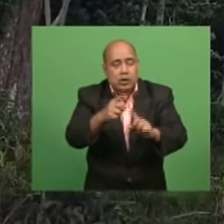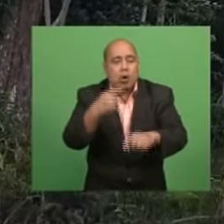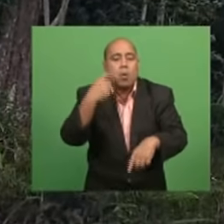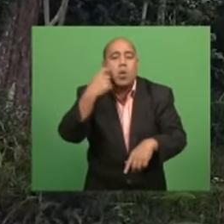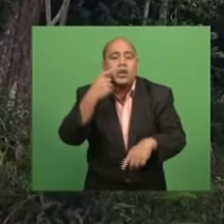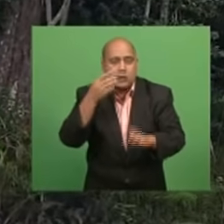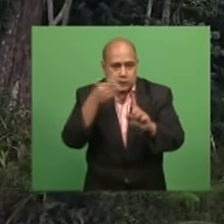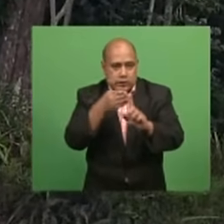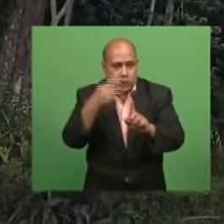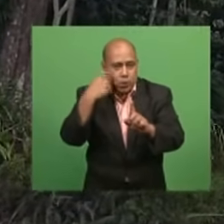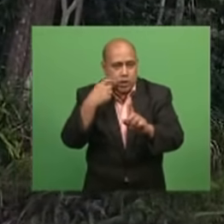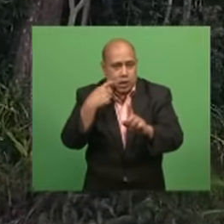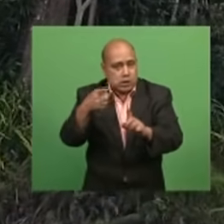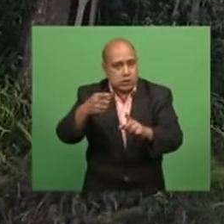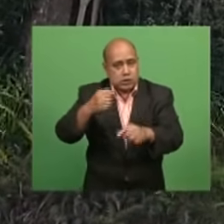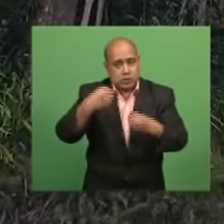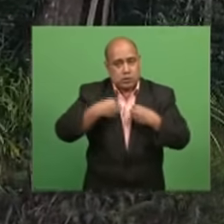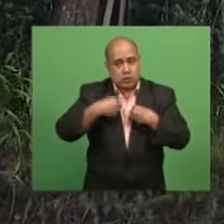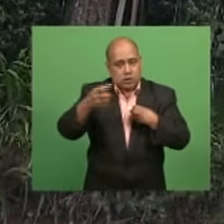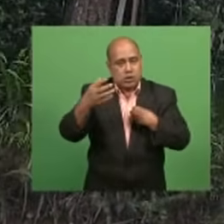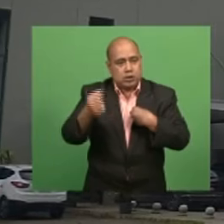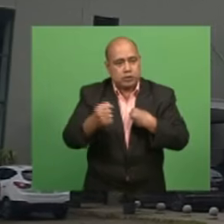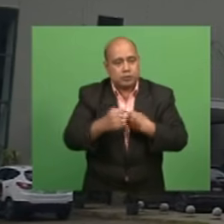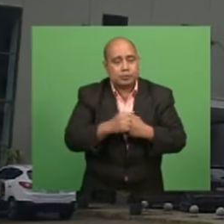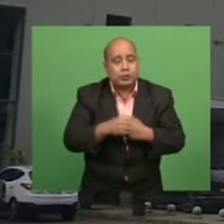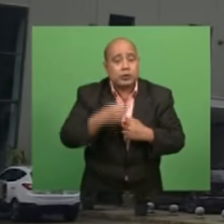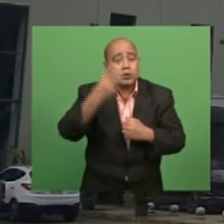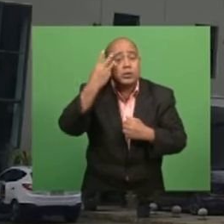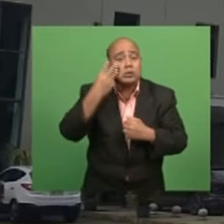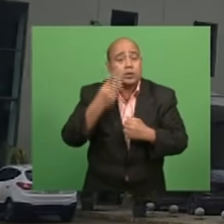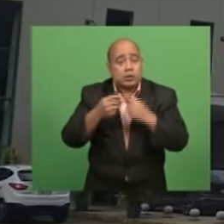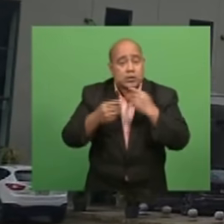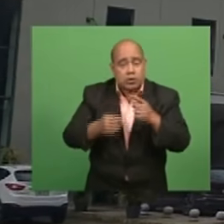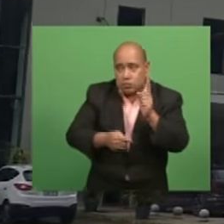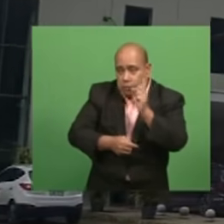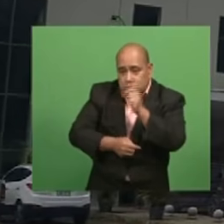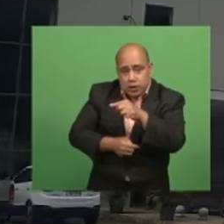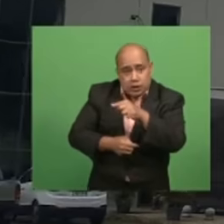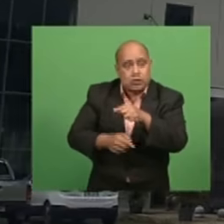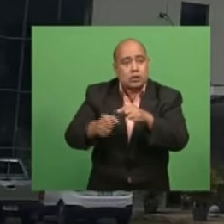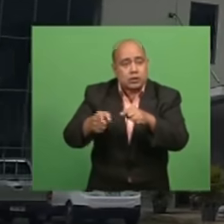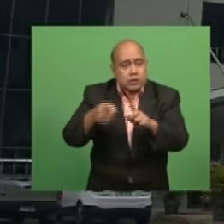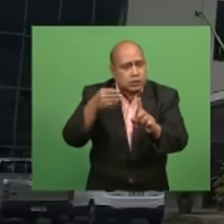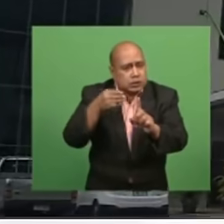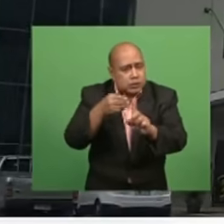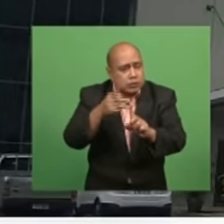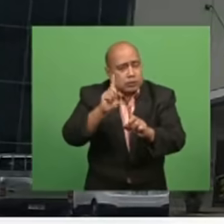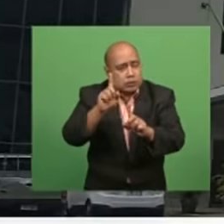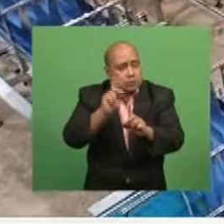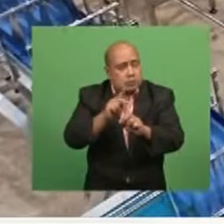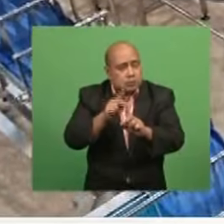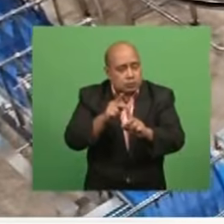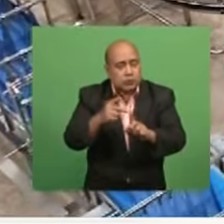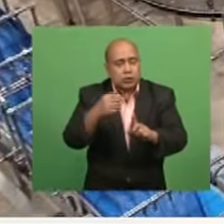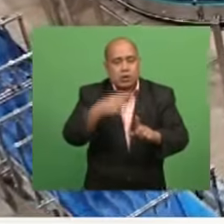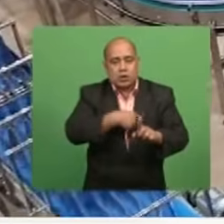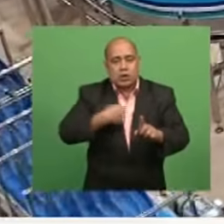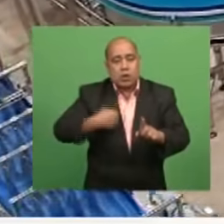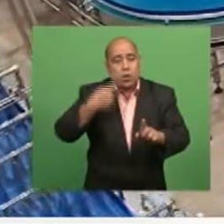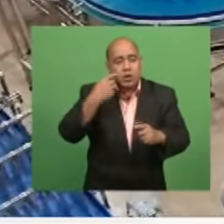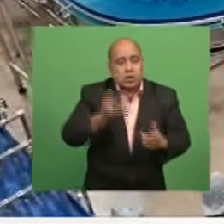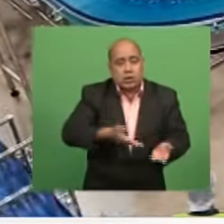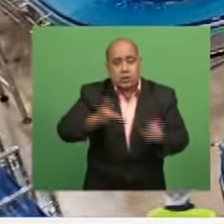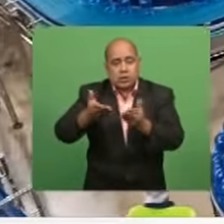and HR Director Kate Please says their main export markets are China and the USA. She says while the US has